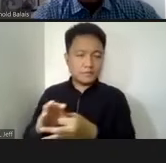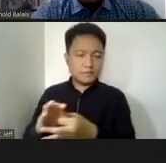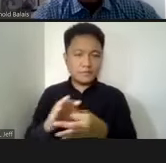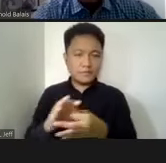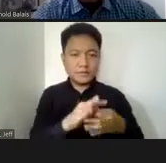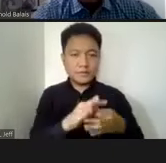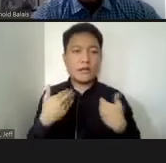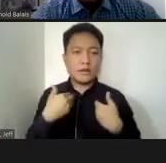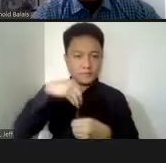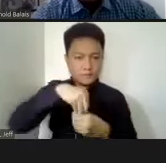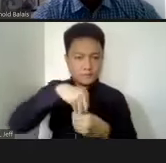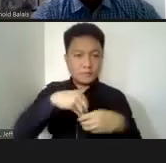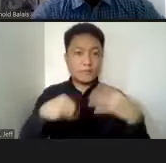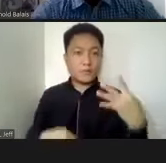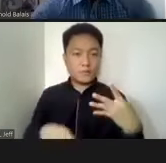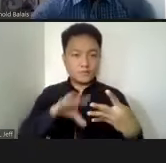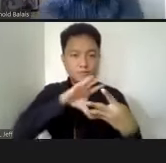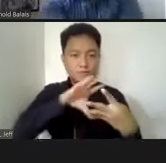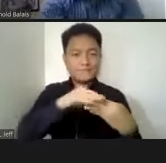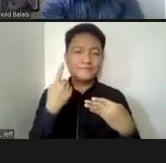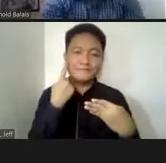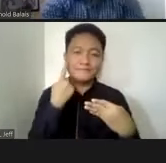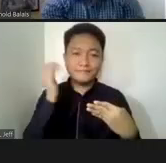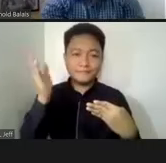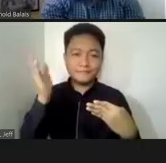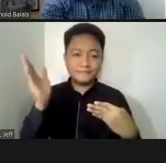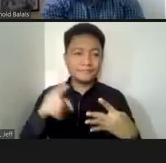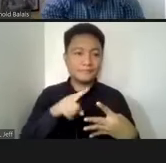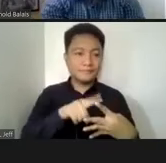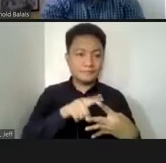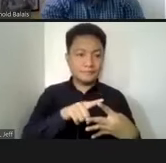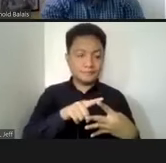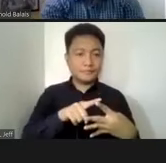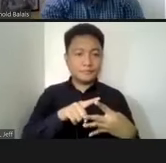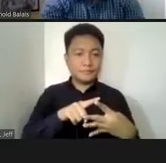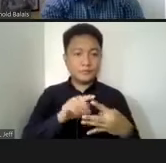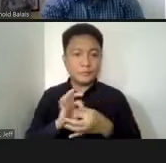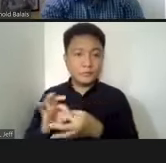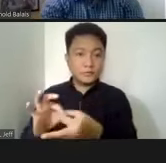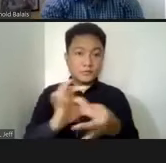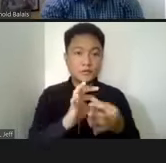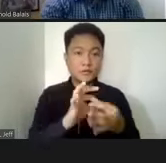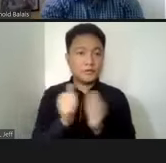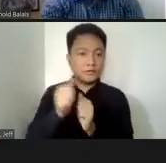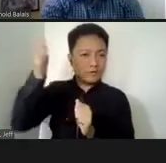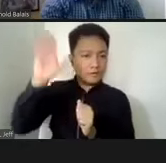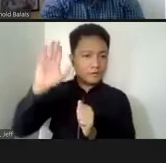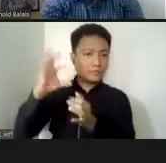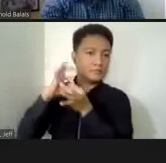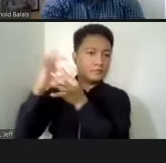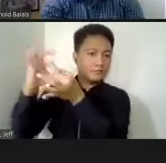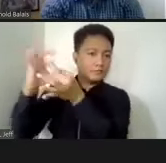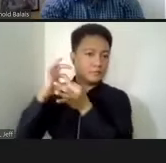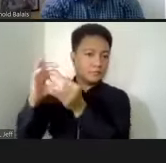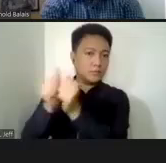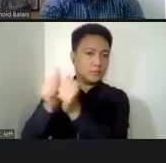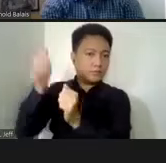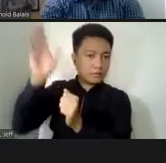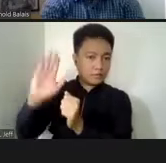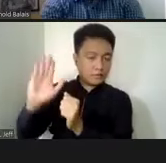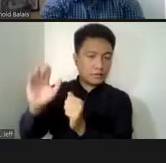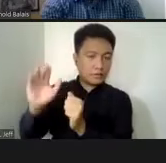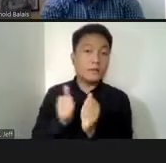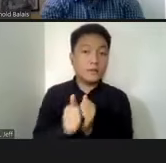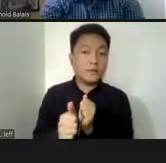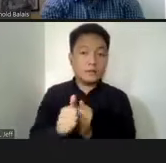creator. If you respect that somebody higher than you created this earth, then